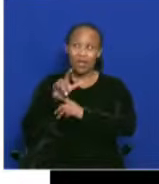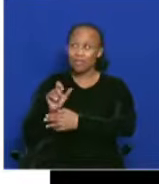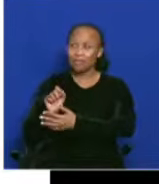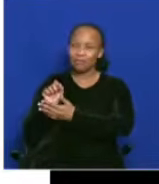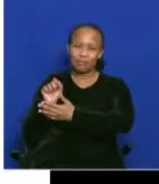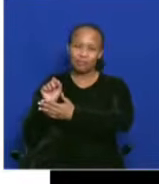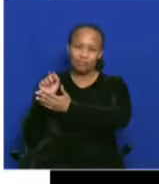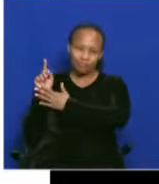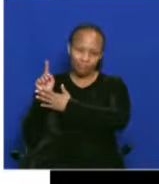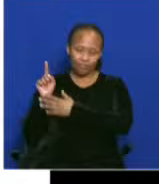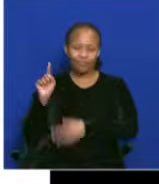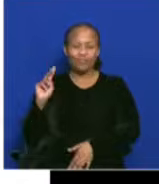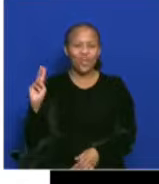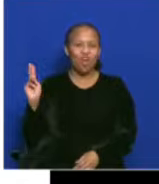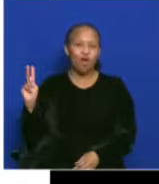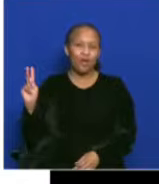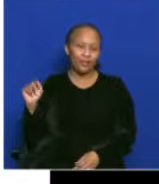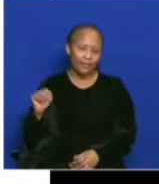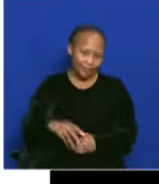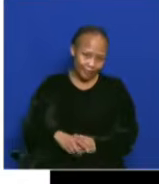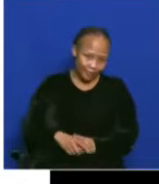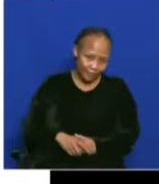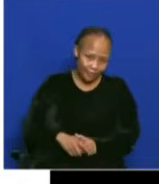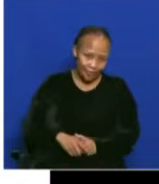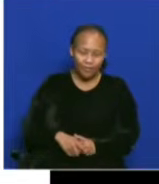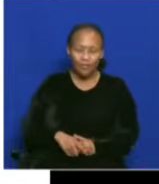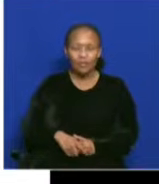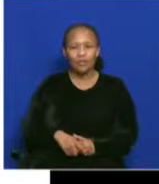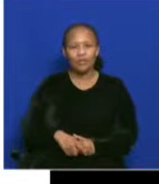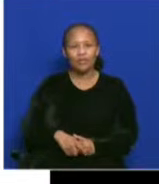But before you look at all of them, you'll see